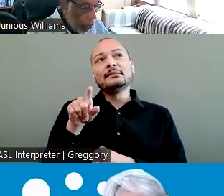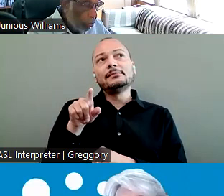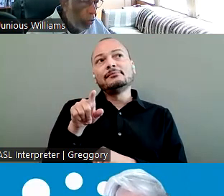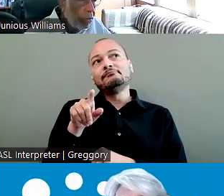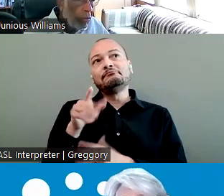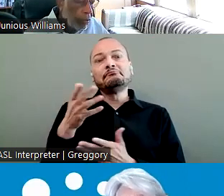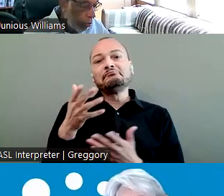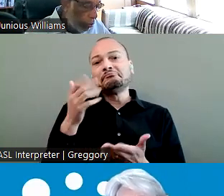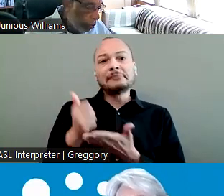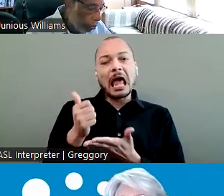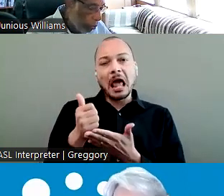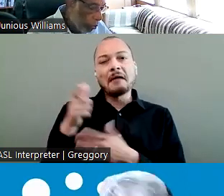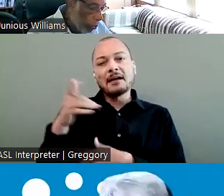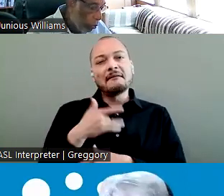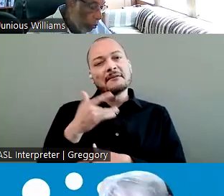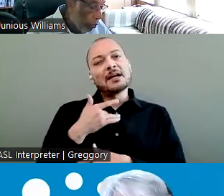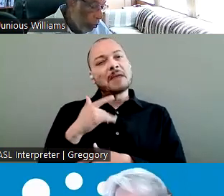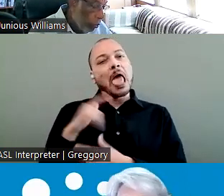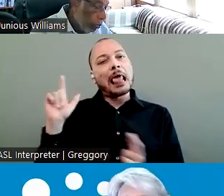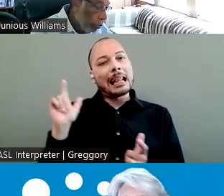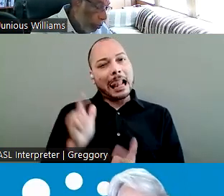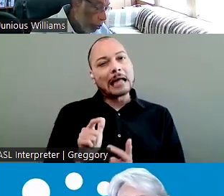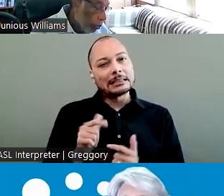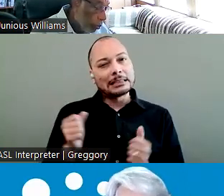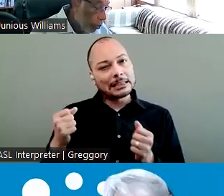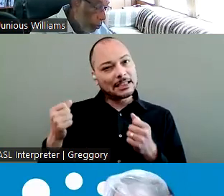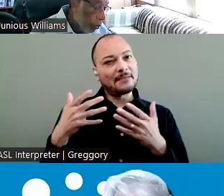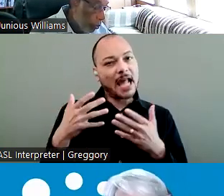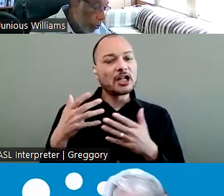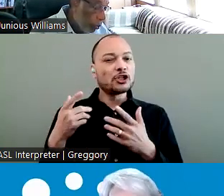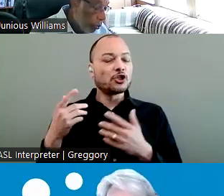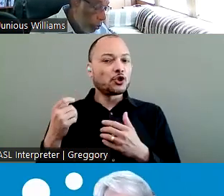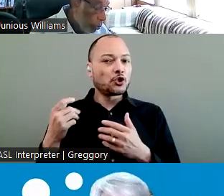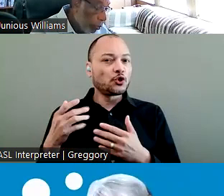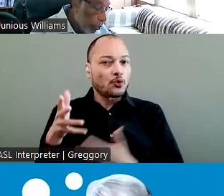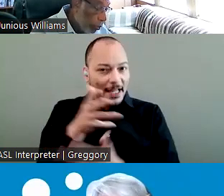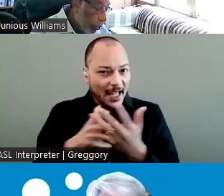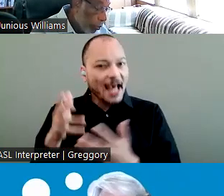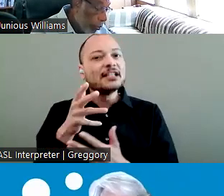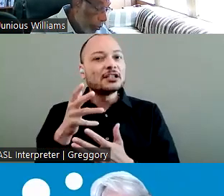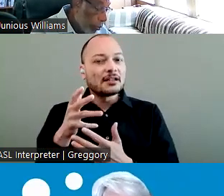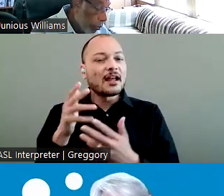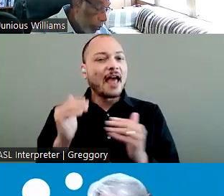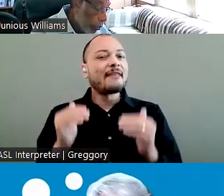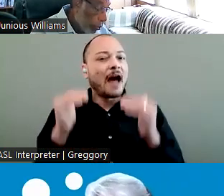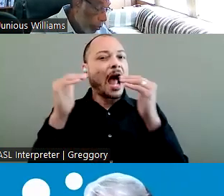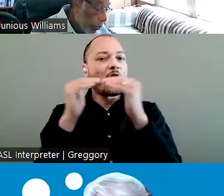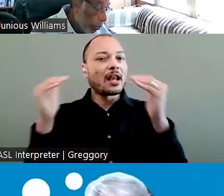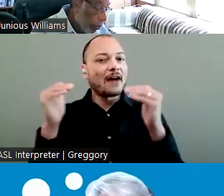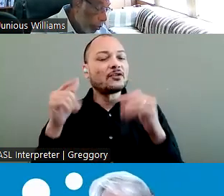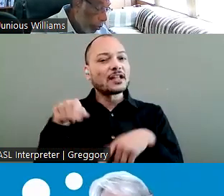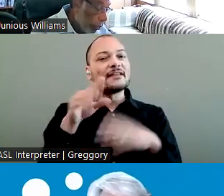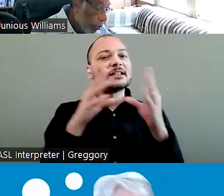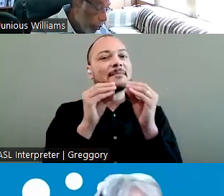kind of help them feel less intimidated to engage at those higher levels of these like meetings where